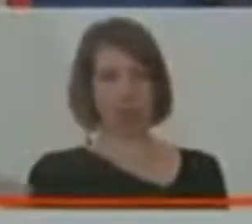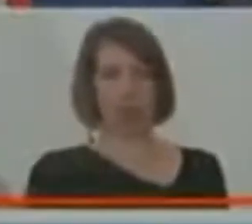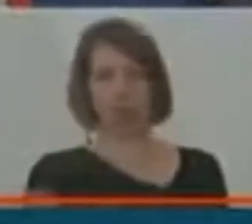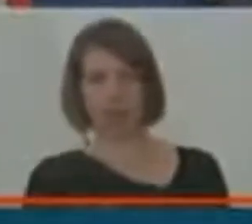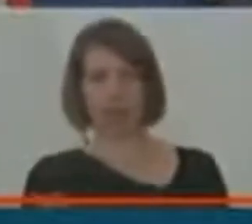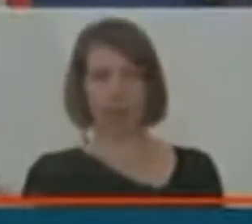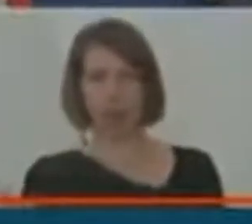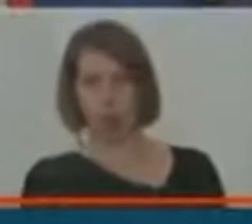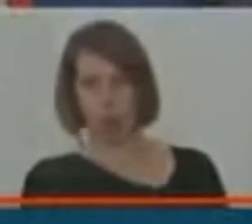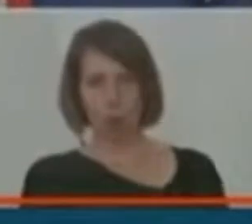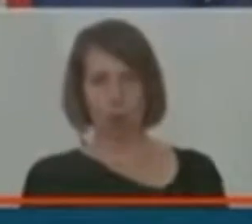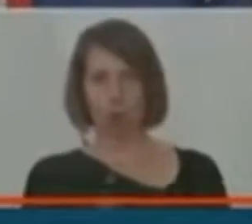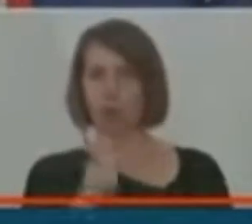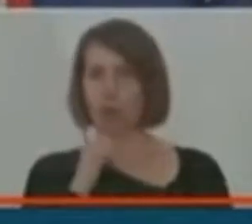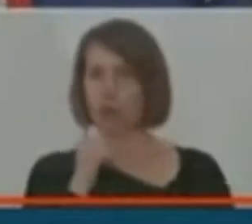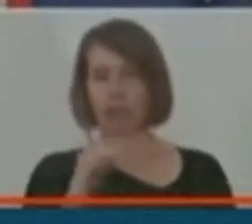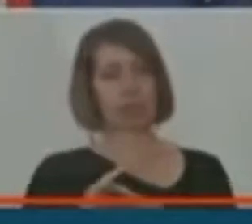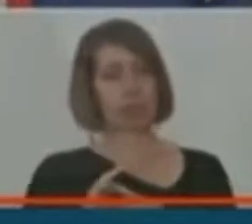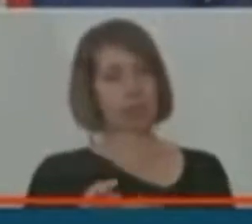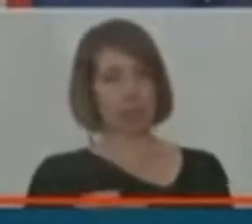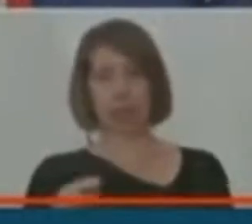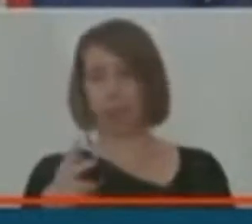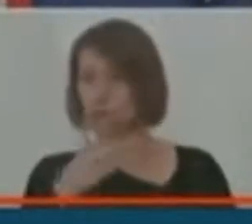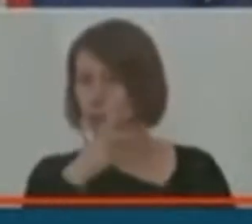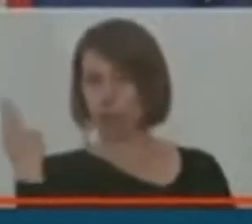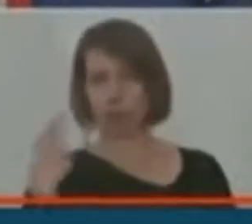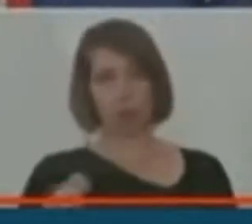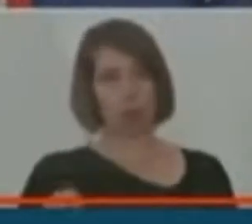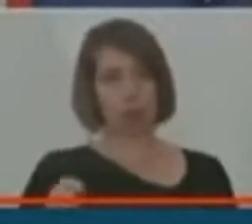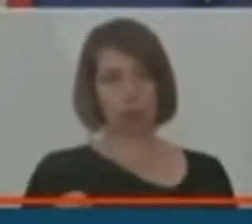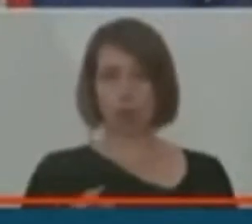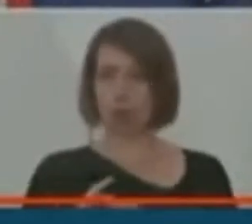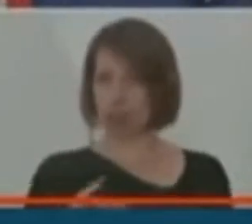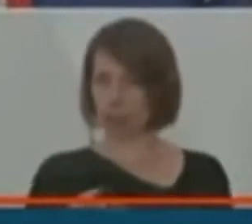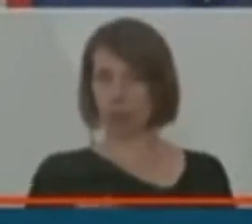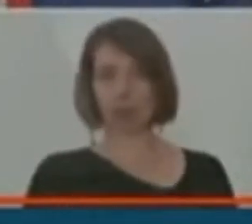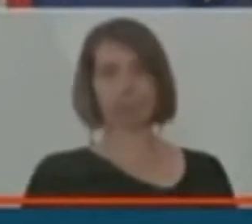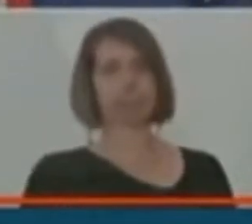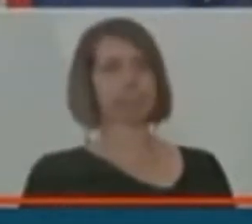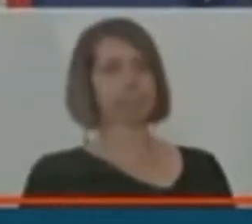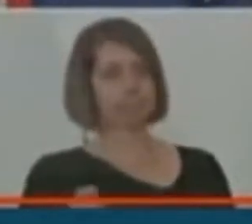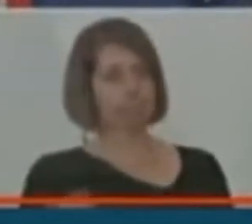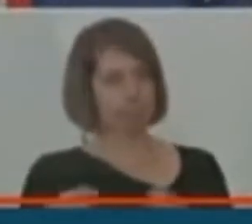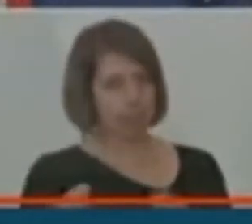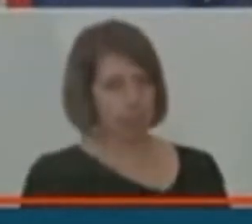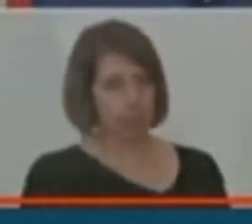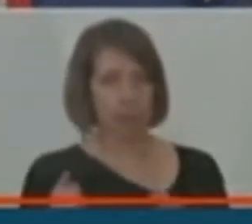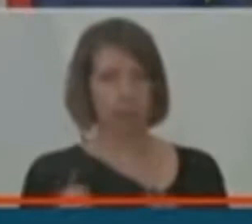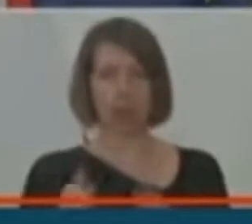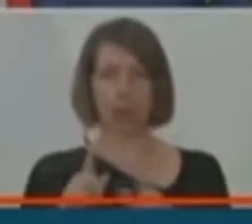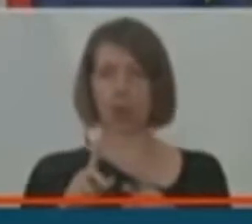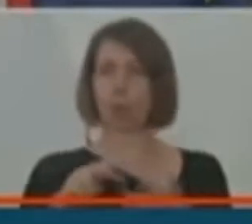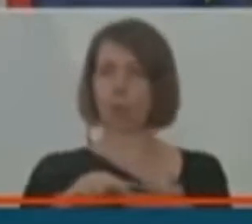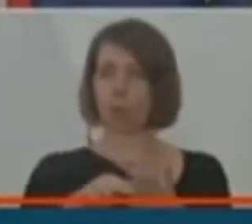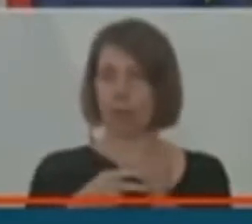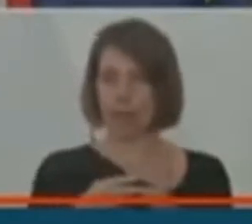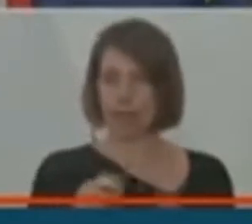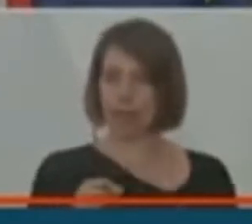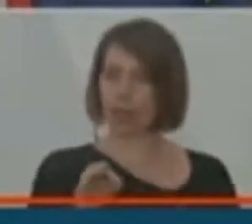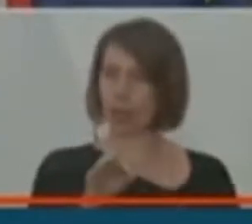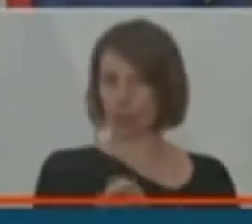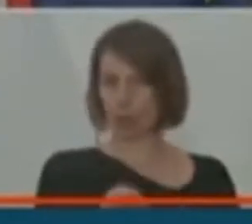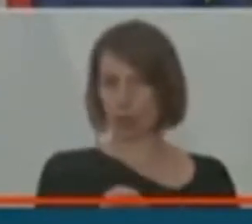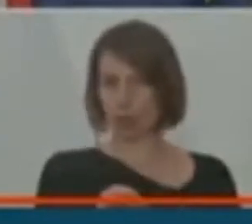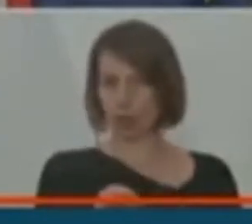Deliveries are not made according to population key. There are indications that this practice will intensify in the coming month and that the